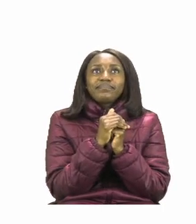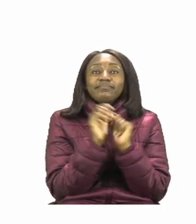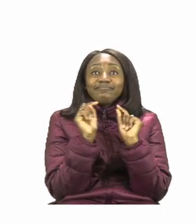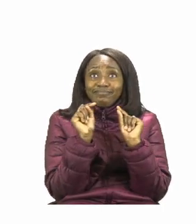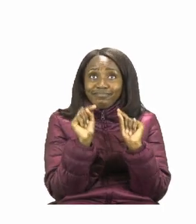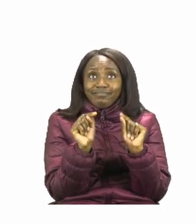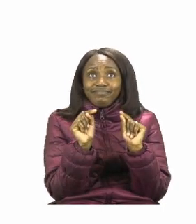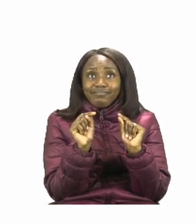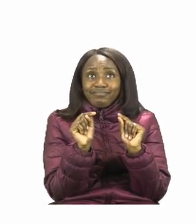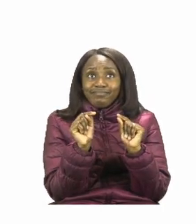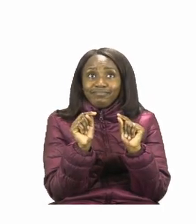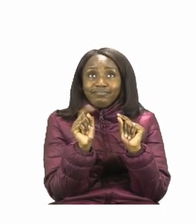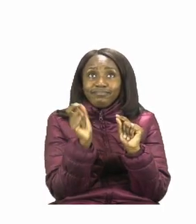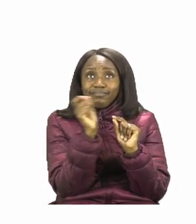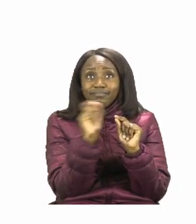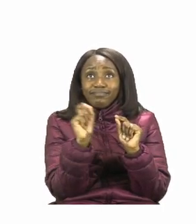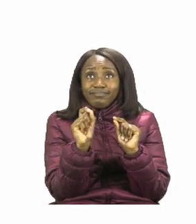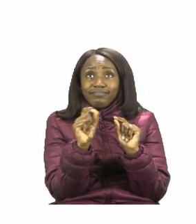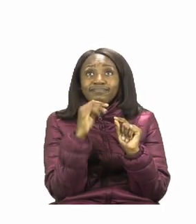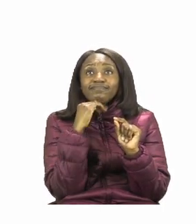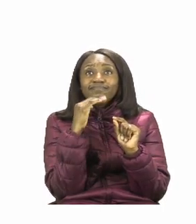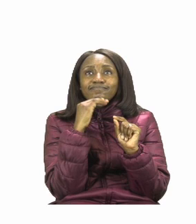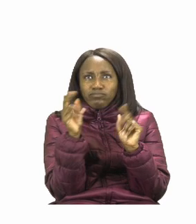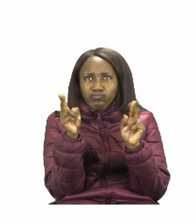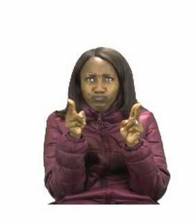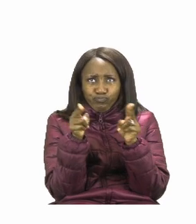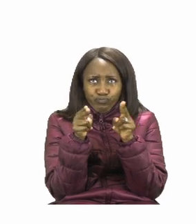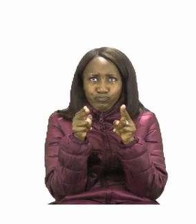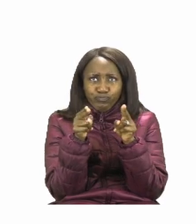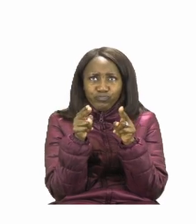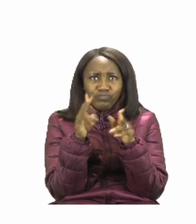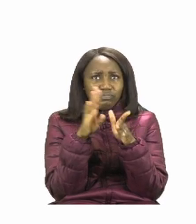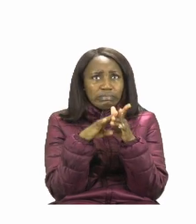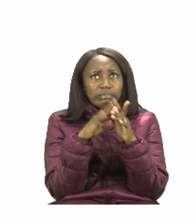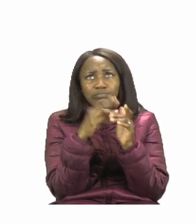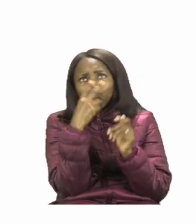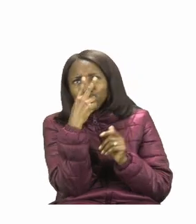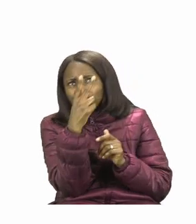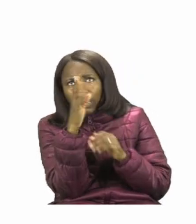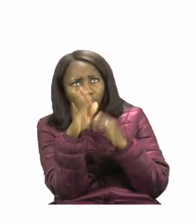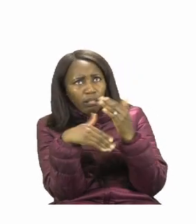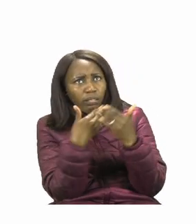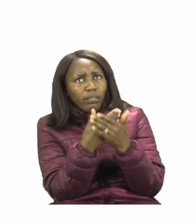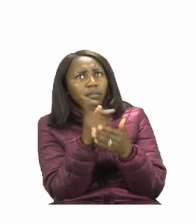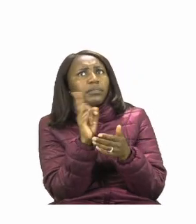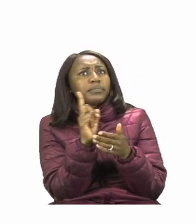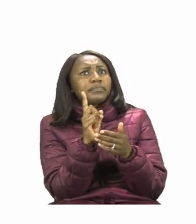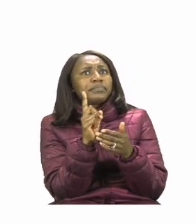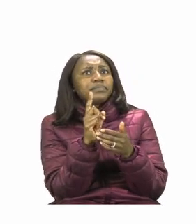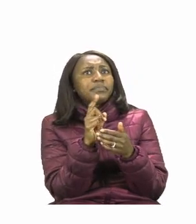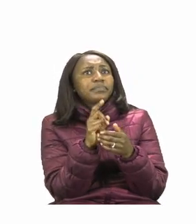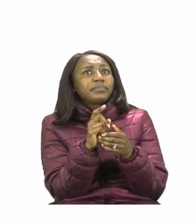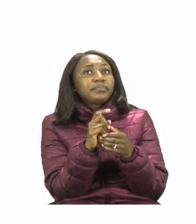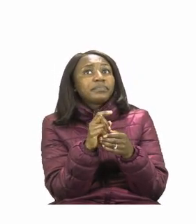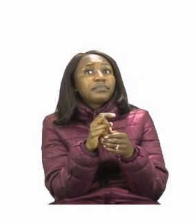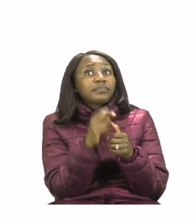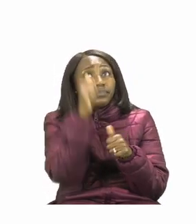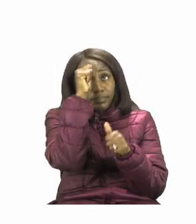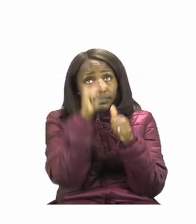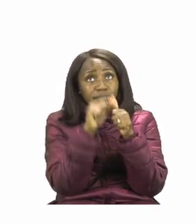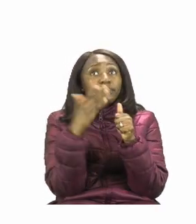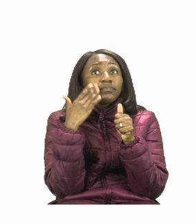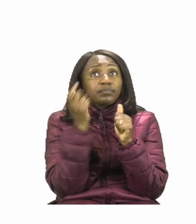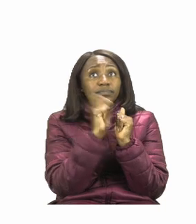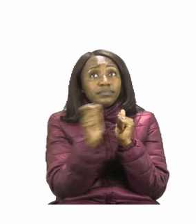now we have to write a short story about what we can see. Remember, every time we write